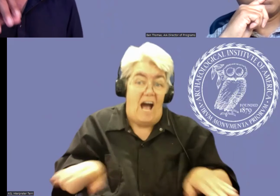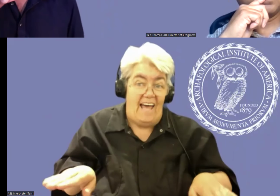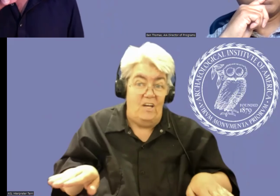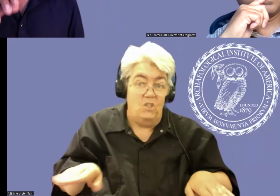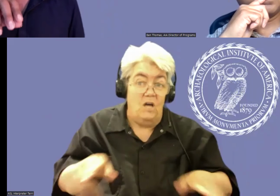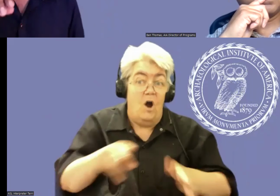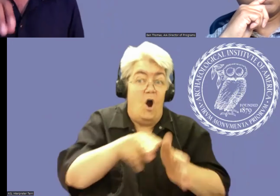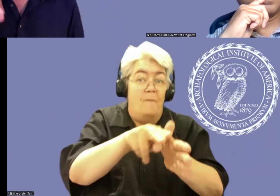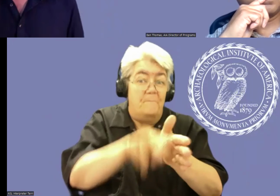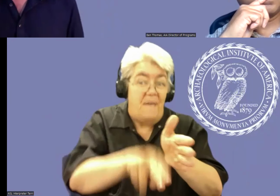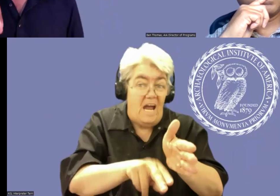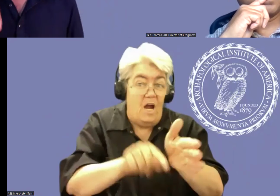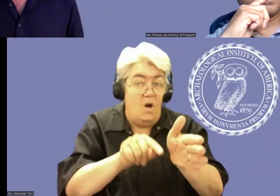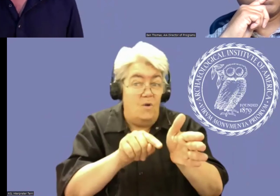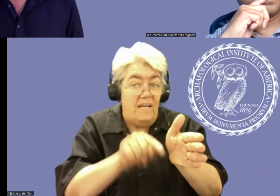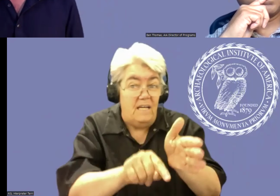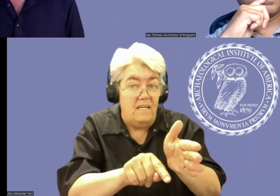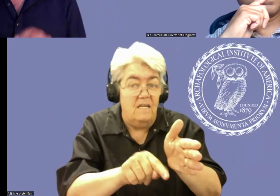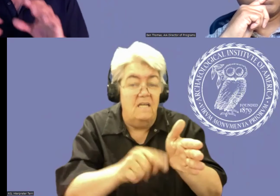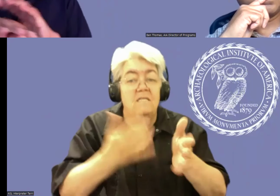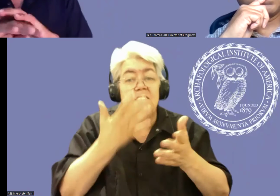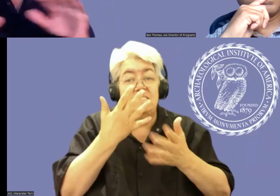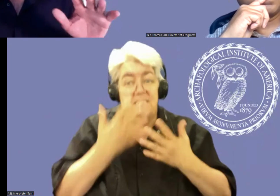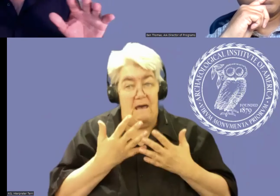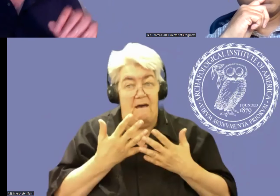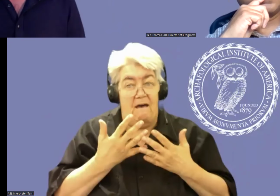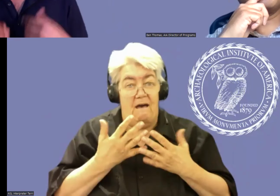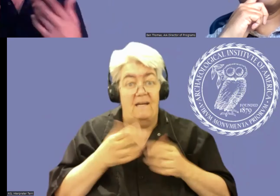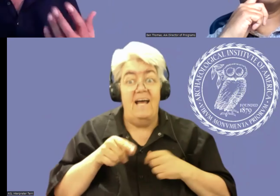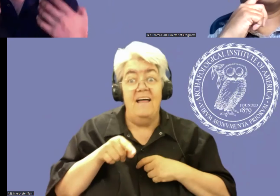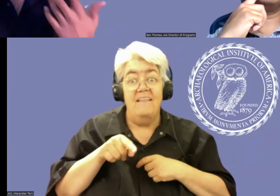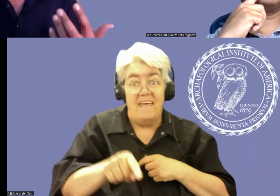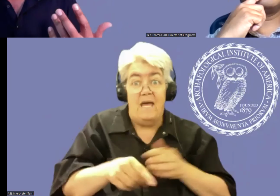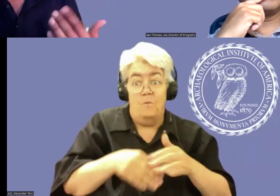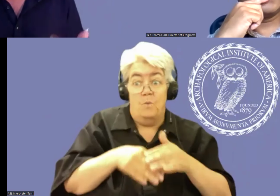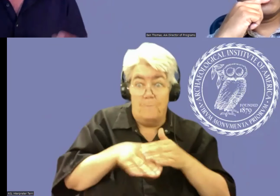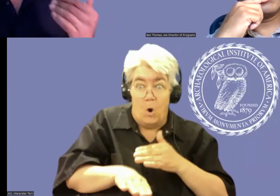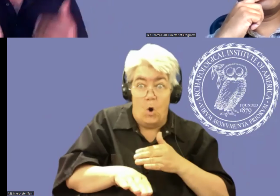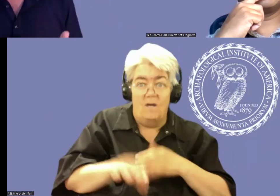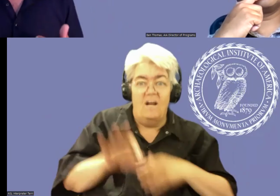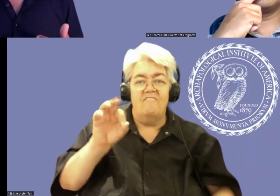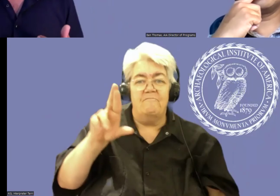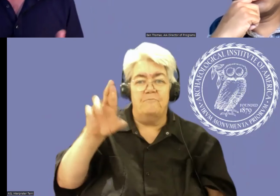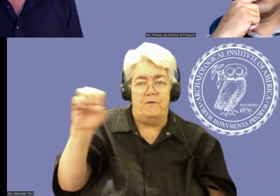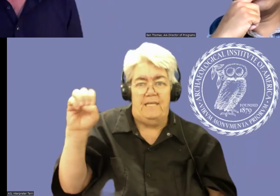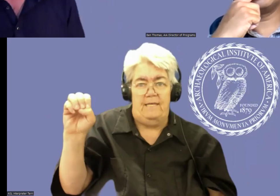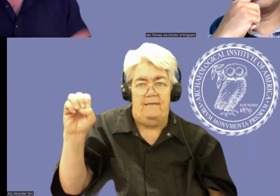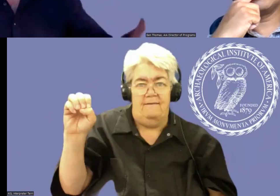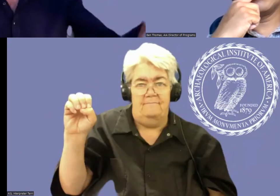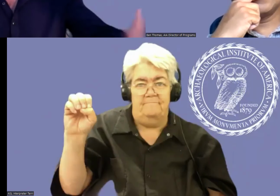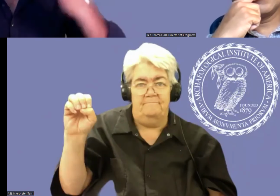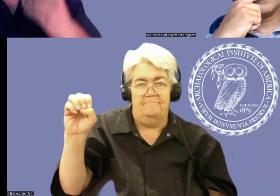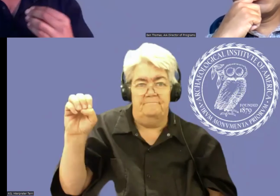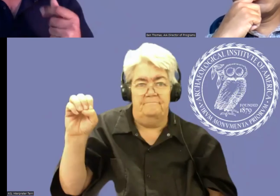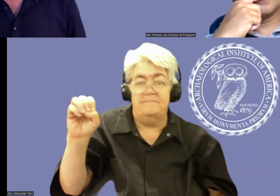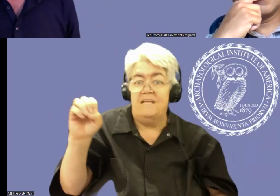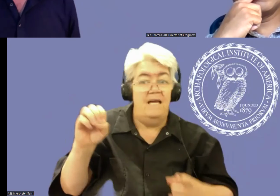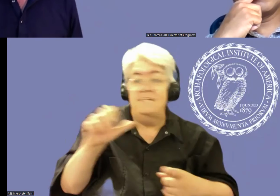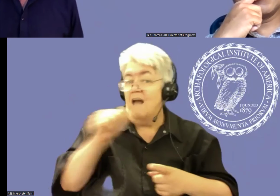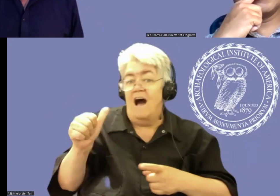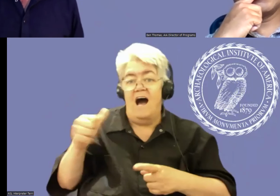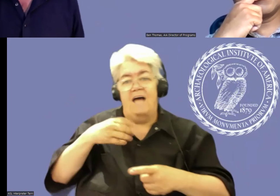as well. They were probably some of the first free born, genuinely free Mauritians. Uh, so not colonial